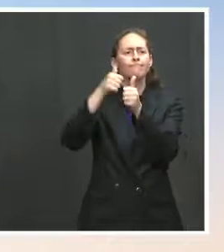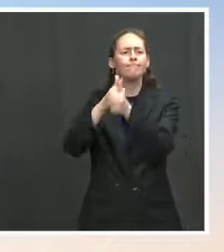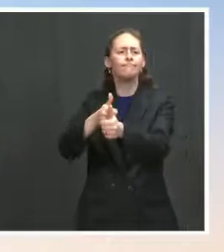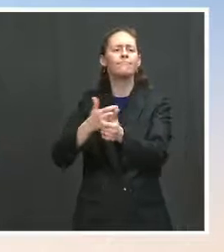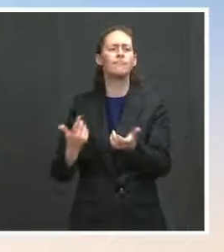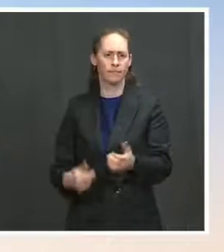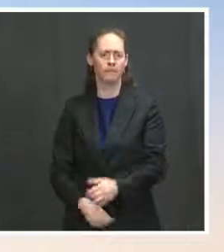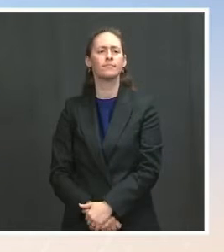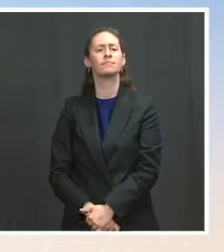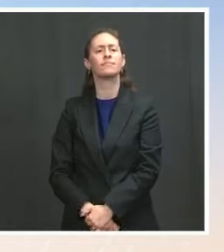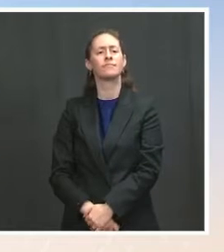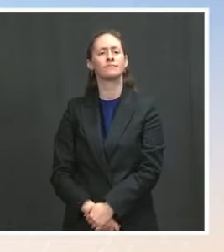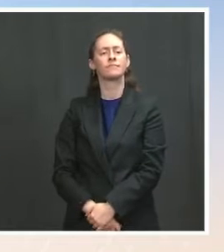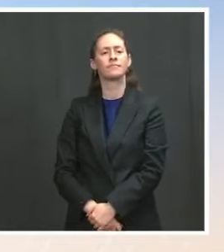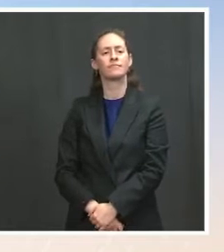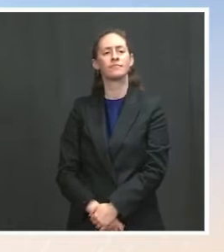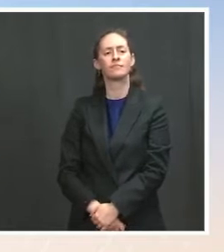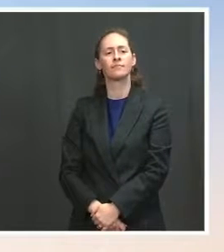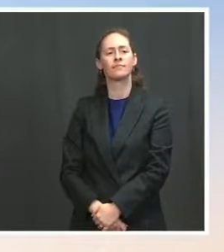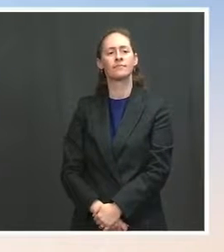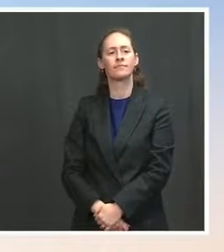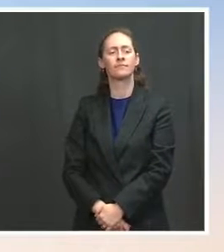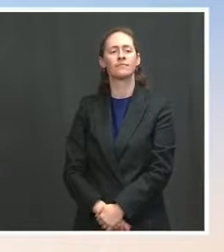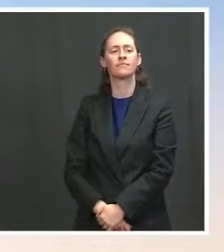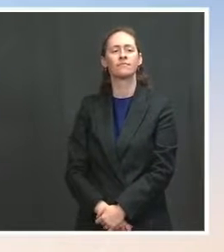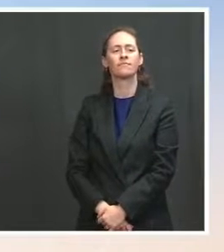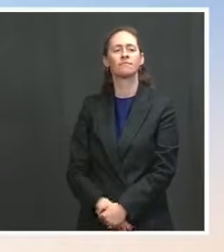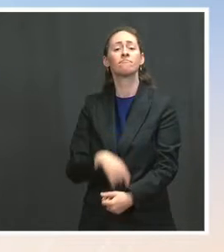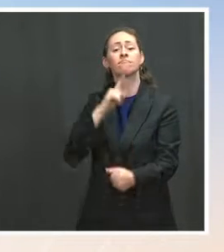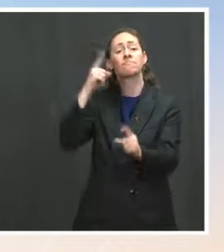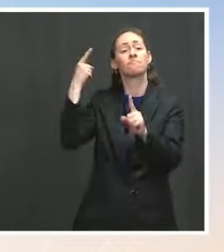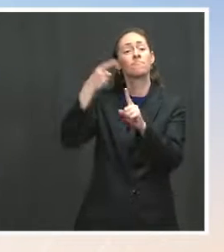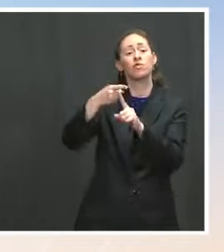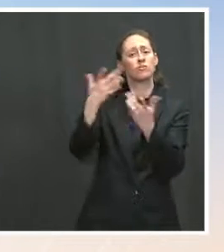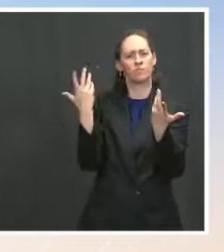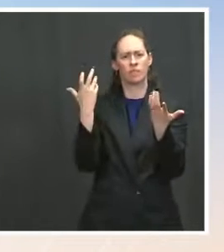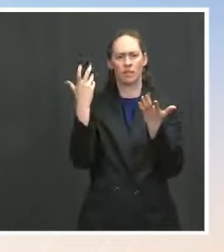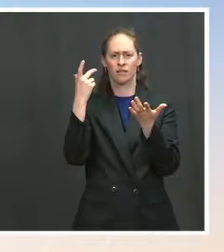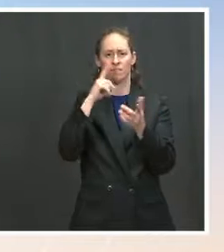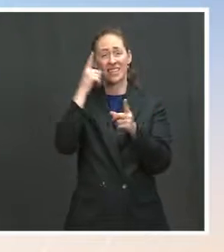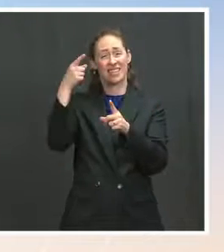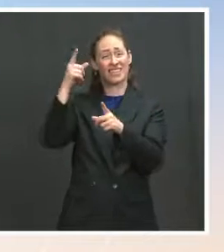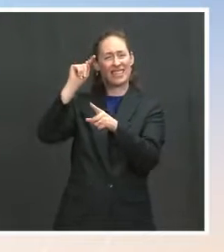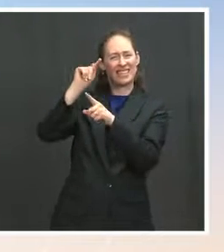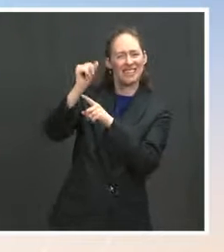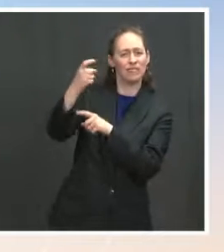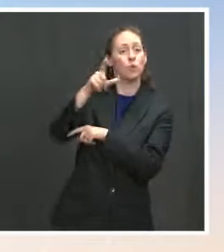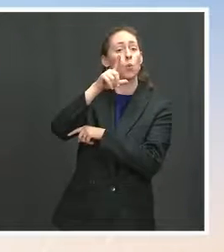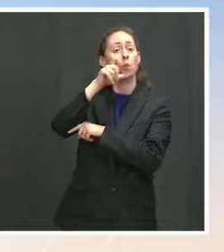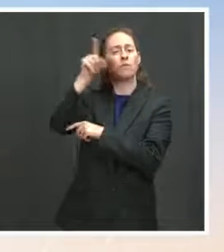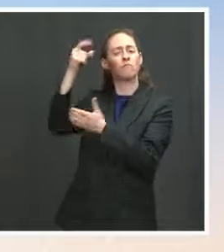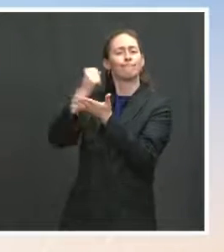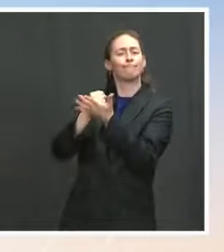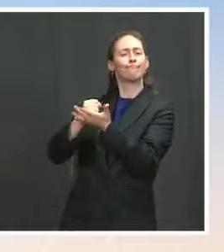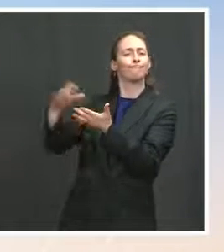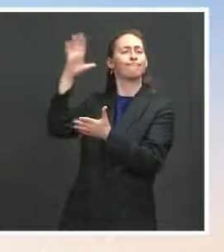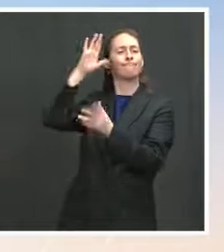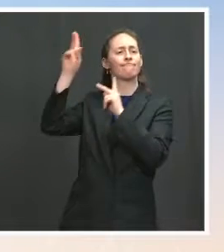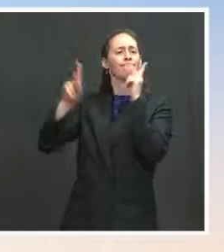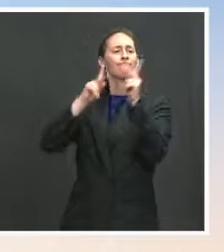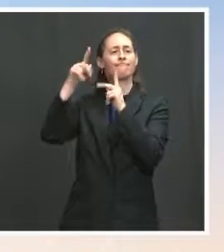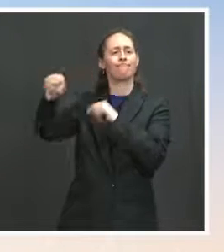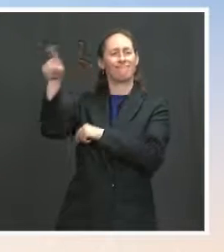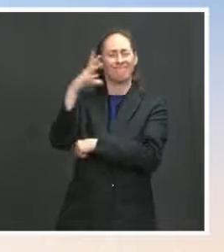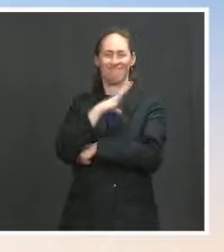mean not only opposing raising taxes on the wealthiest Americans who've done extraordinarily well during the pandemic, it would mean opposing the very